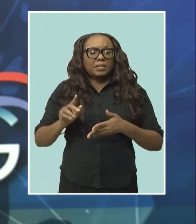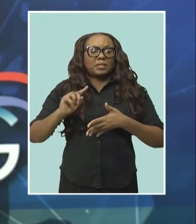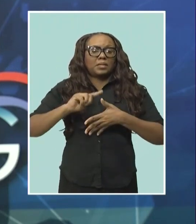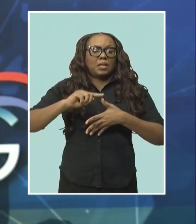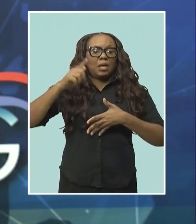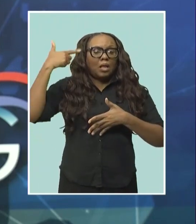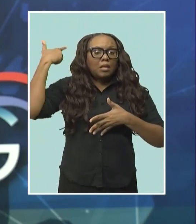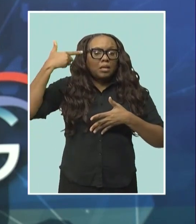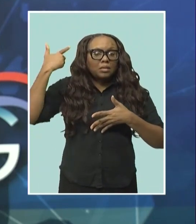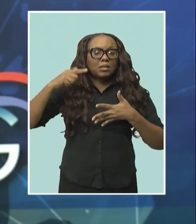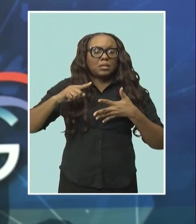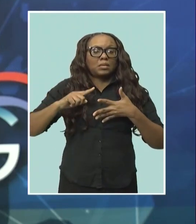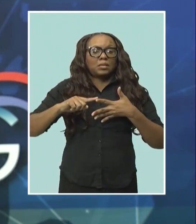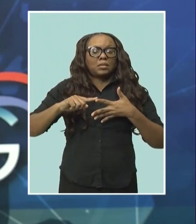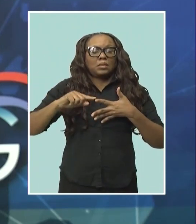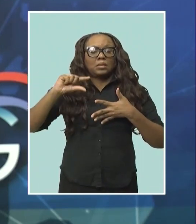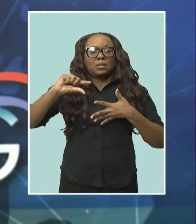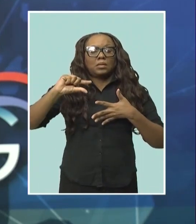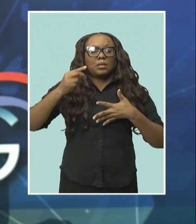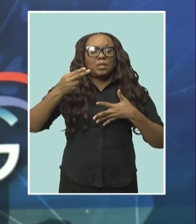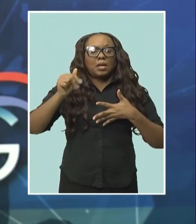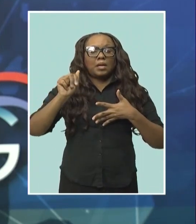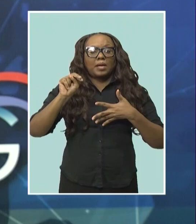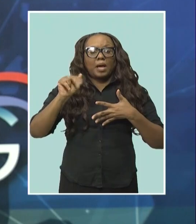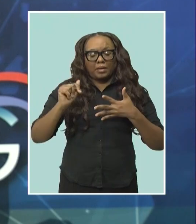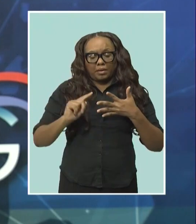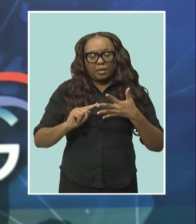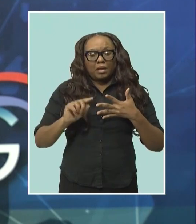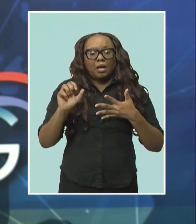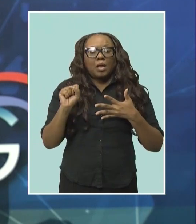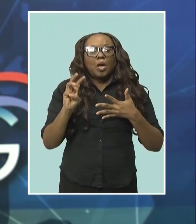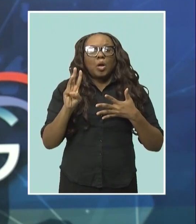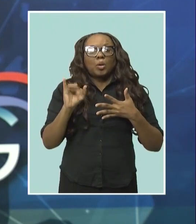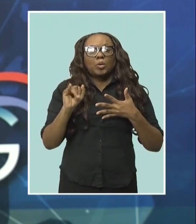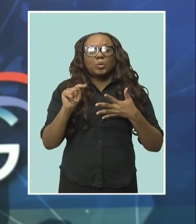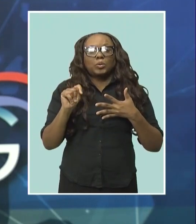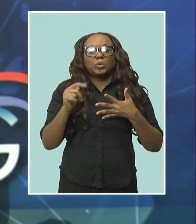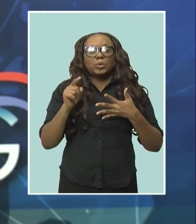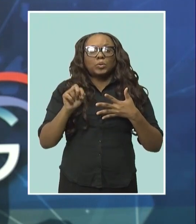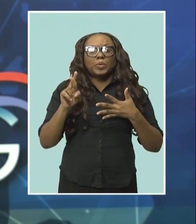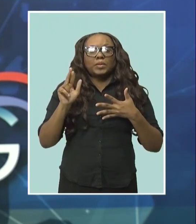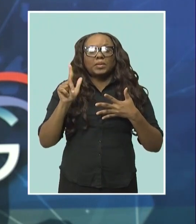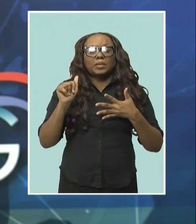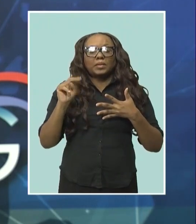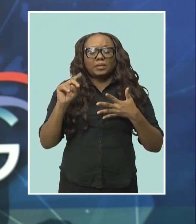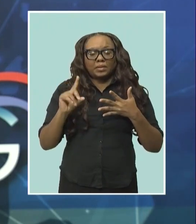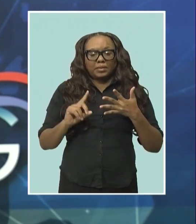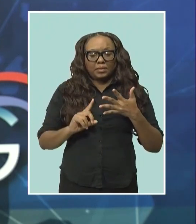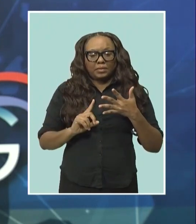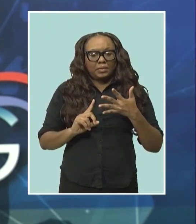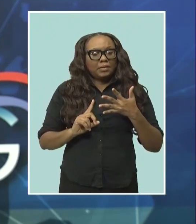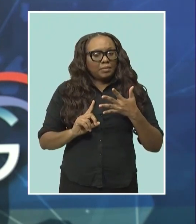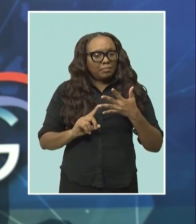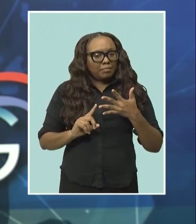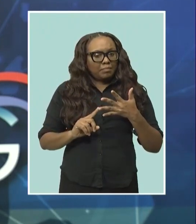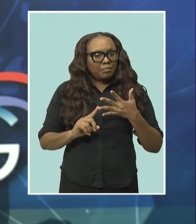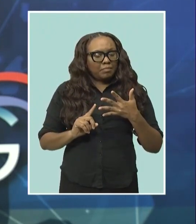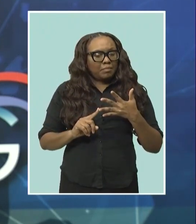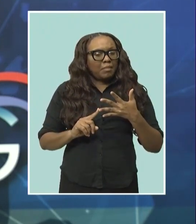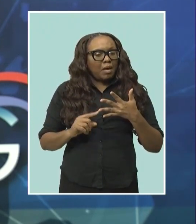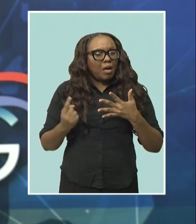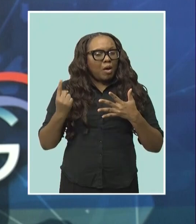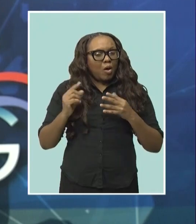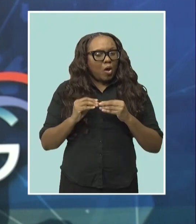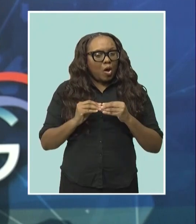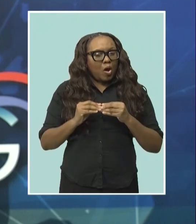Paris. This was announced as the Prime Minister and senior government officials, along with their guest of honor, Executive Vice President for the European